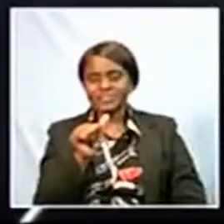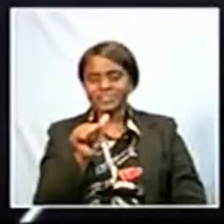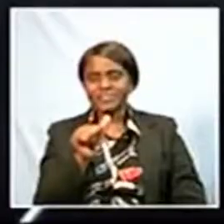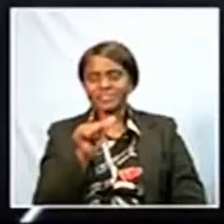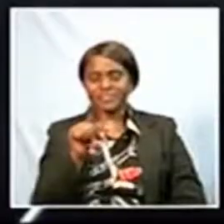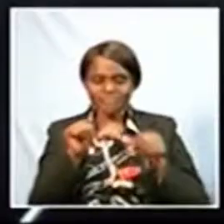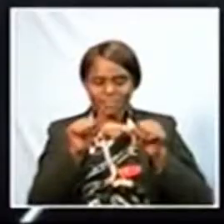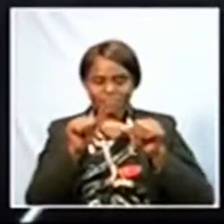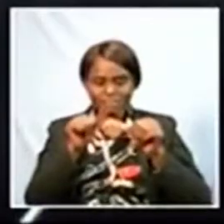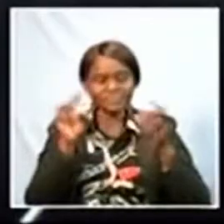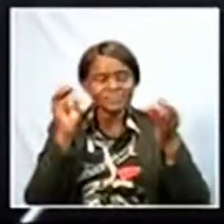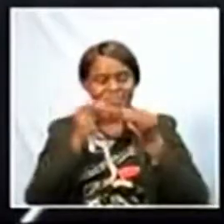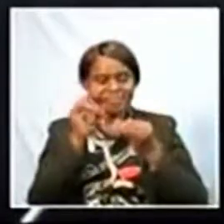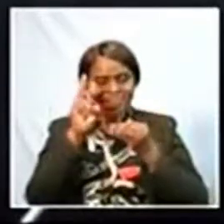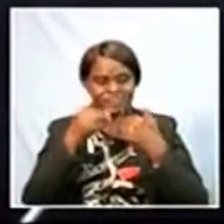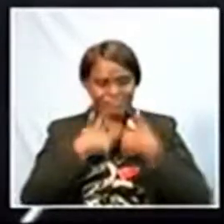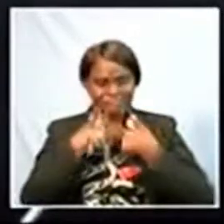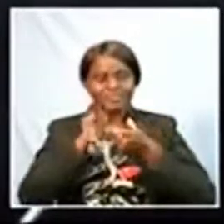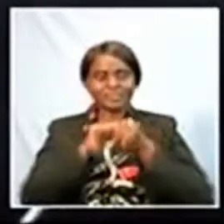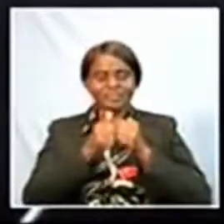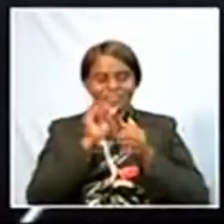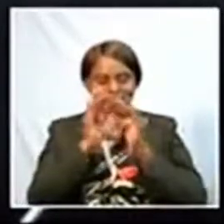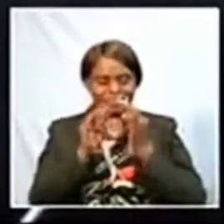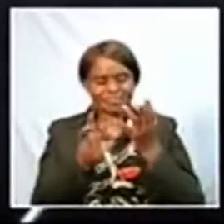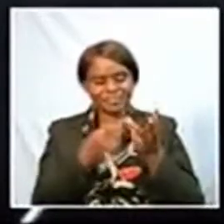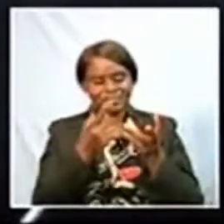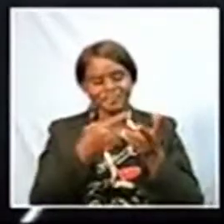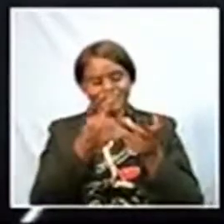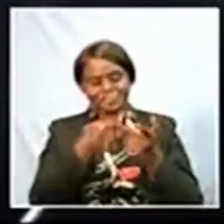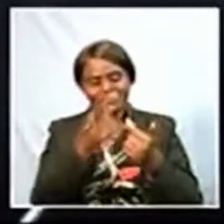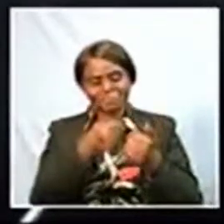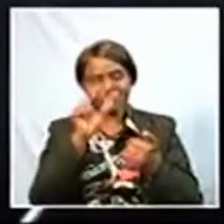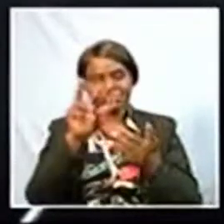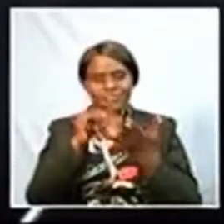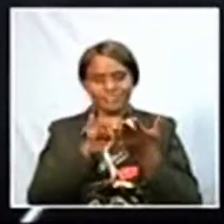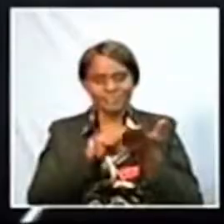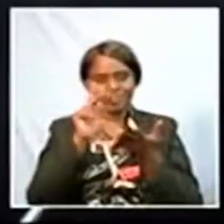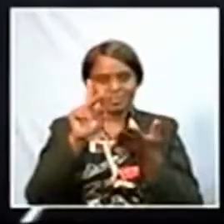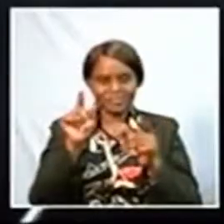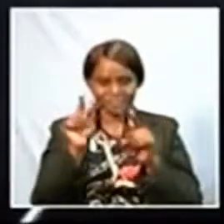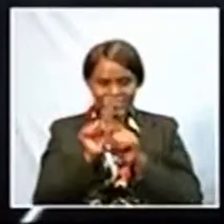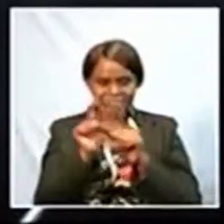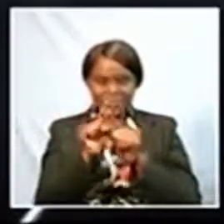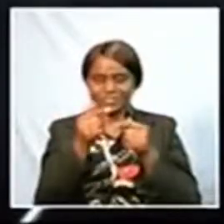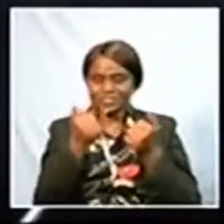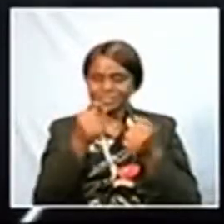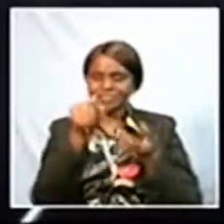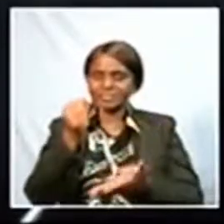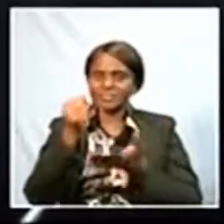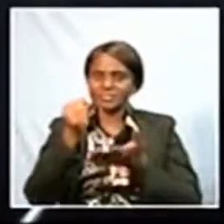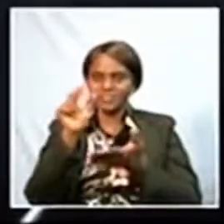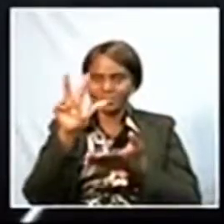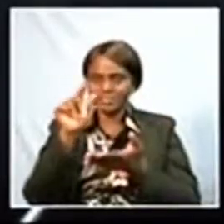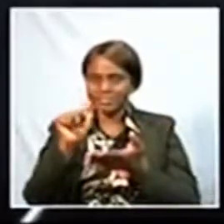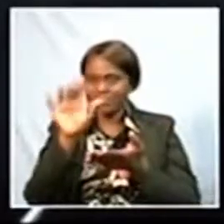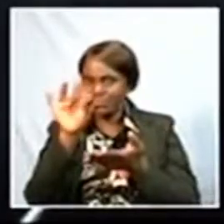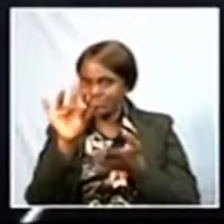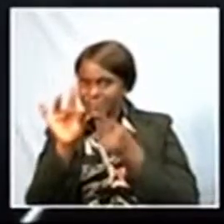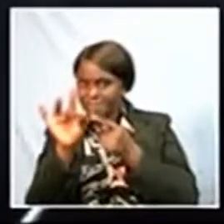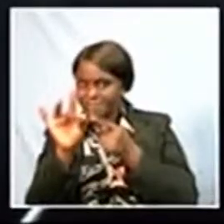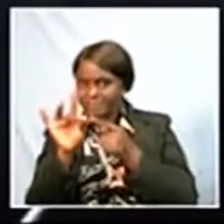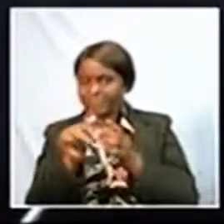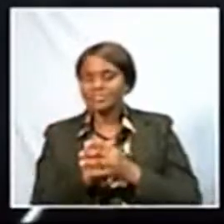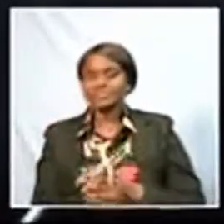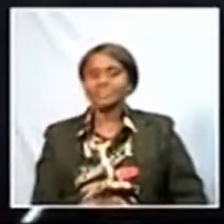still more there will be that deficit if we count it to be 3 million kwacha, and the estimate is 3.8.